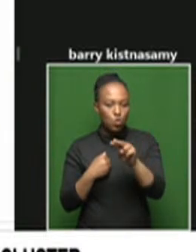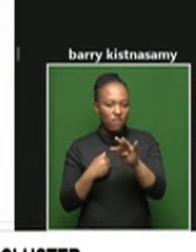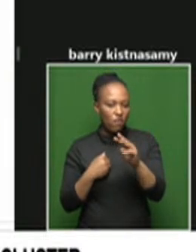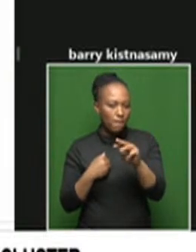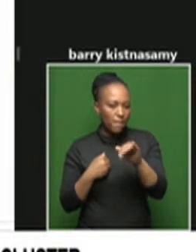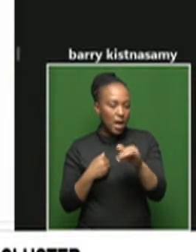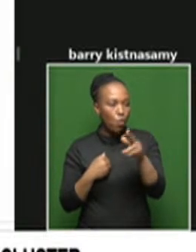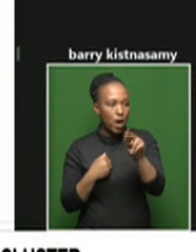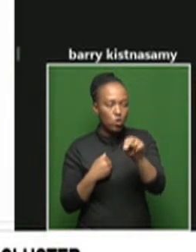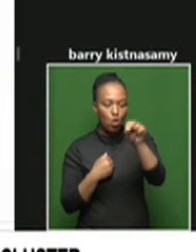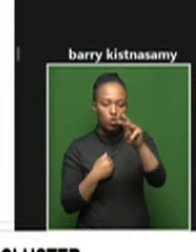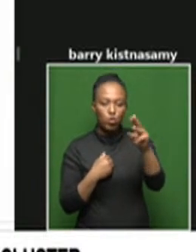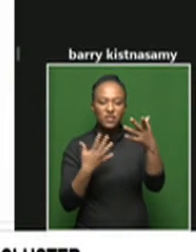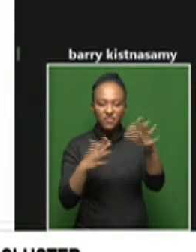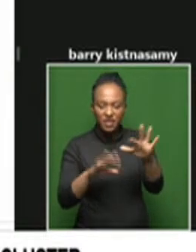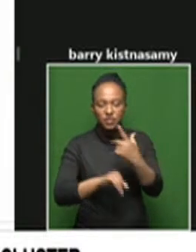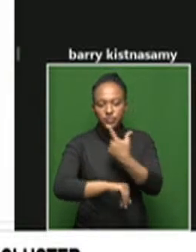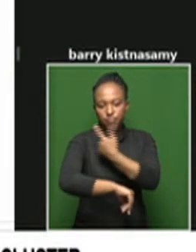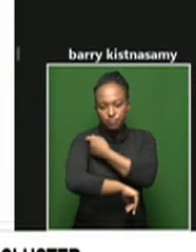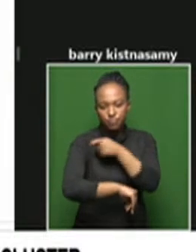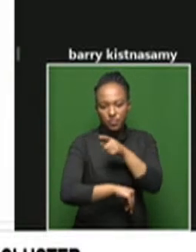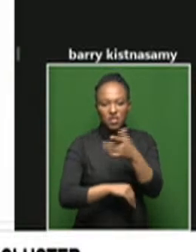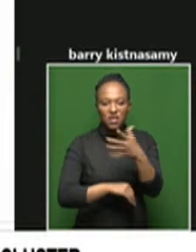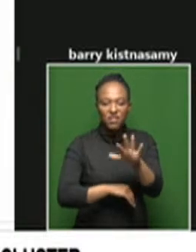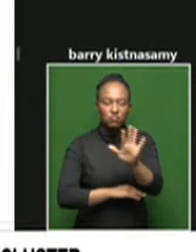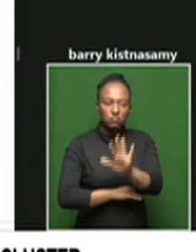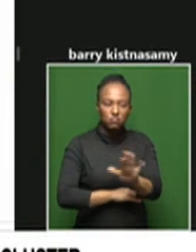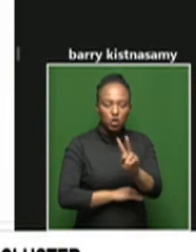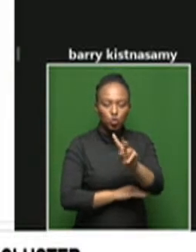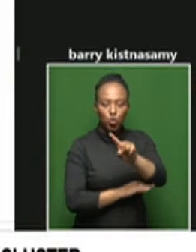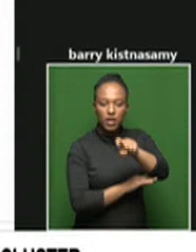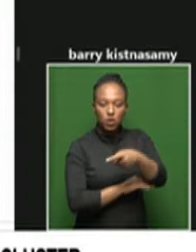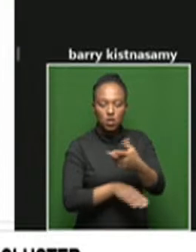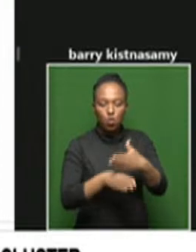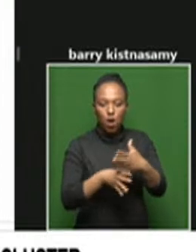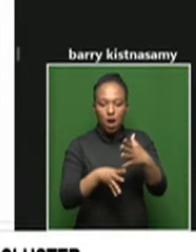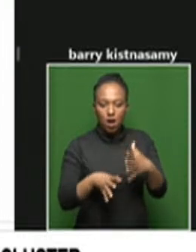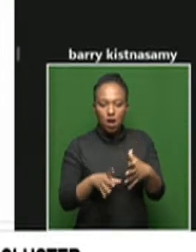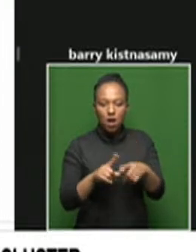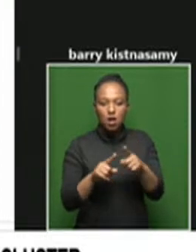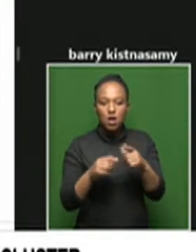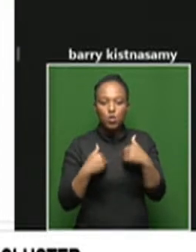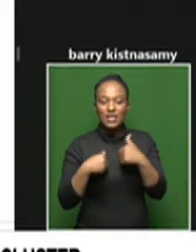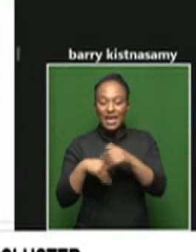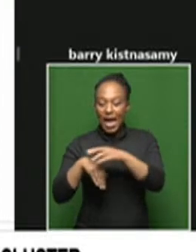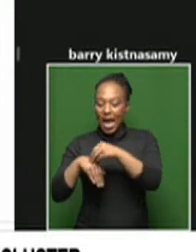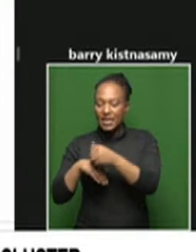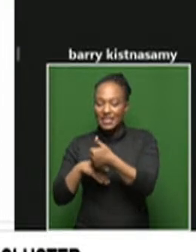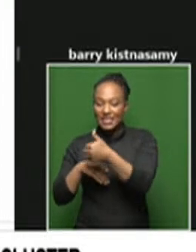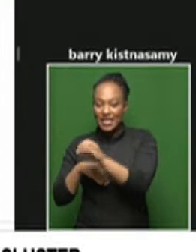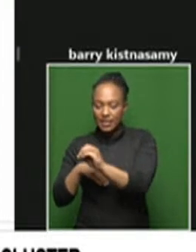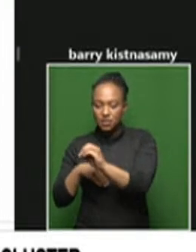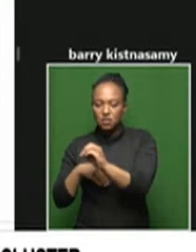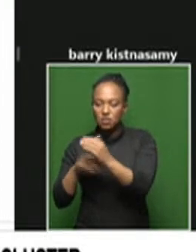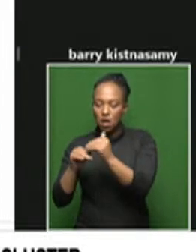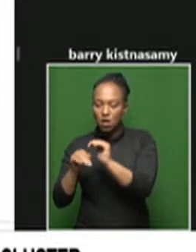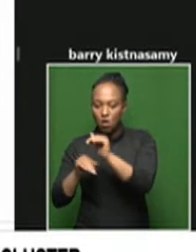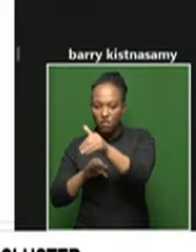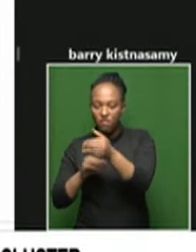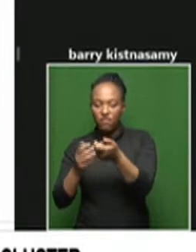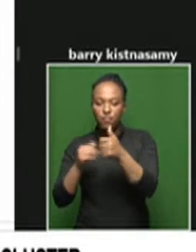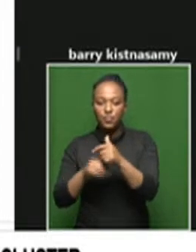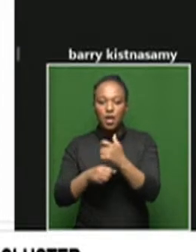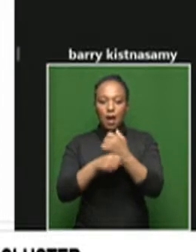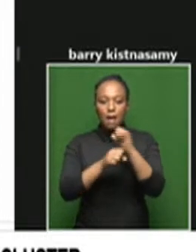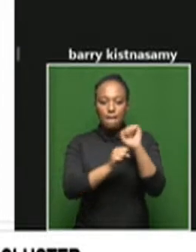in Northwest, and they vaccinated about 2,000 workers today, starting with age bands 60 and above. One manufacturing in Gauteng